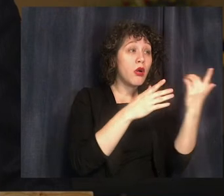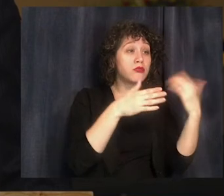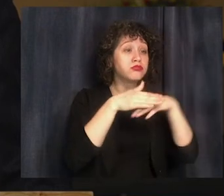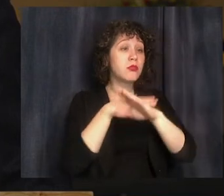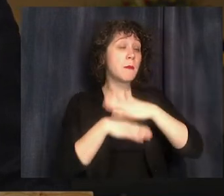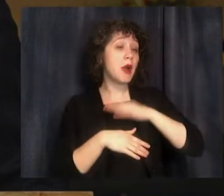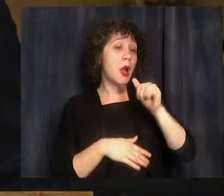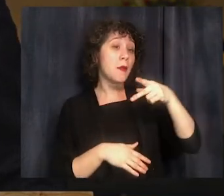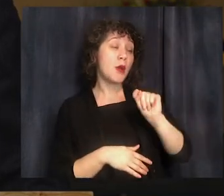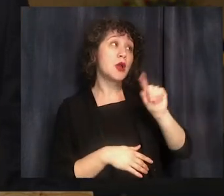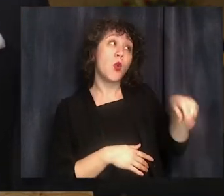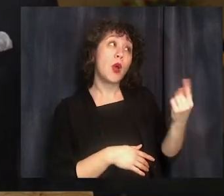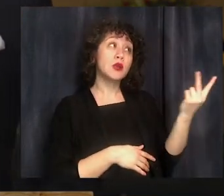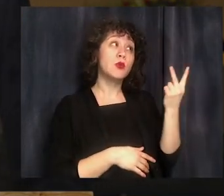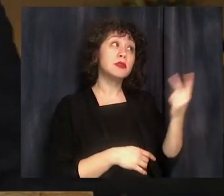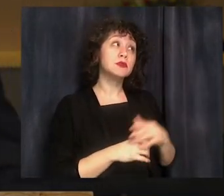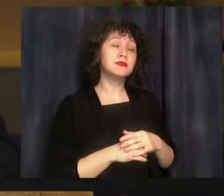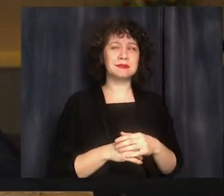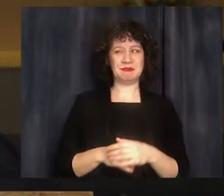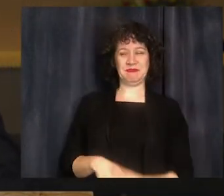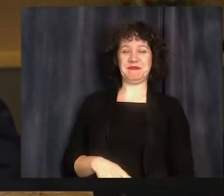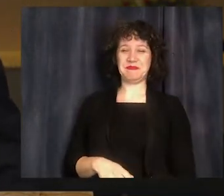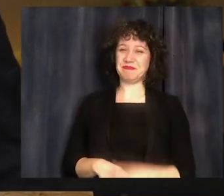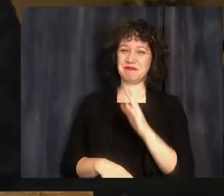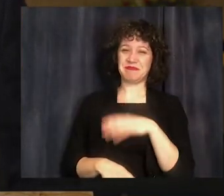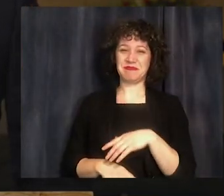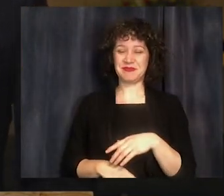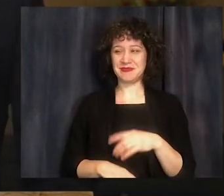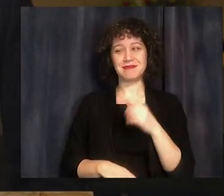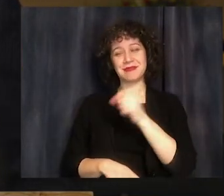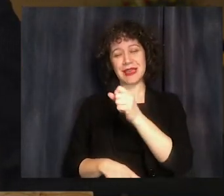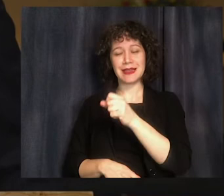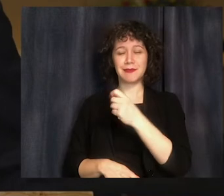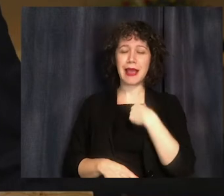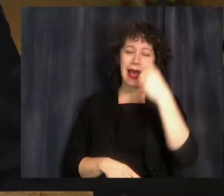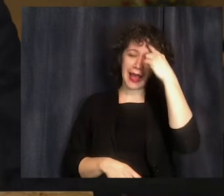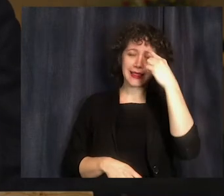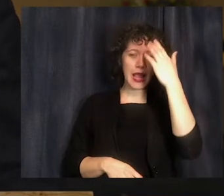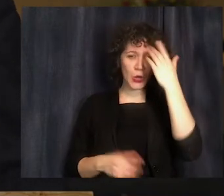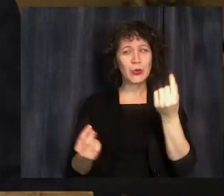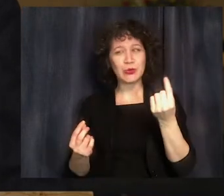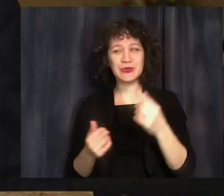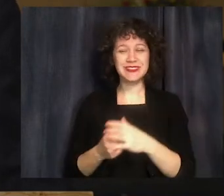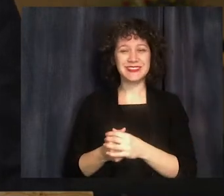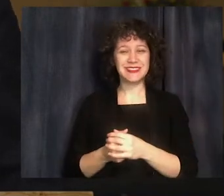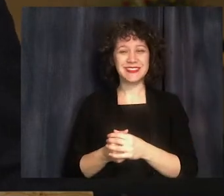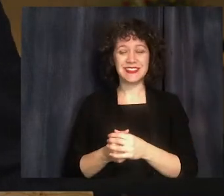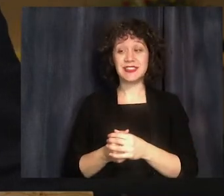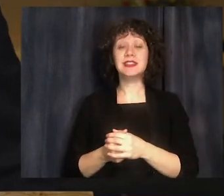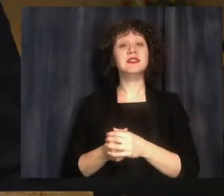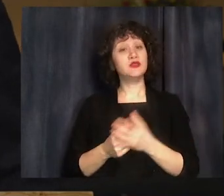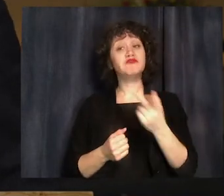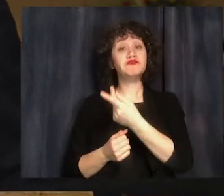my apartment, just the two of us?" So I smiled a little and said, "Yeah, I think I know what to do." So Betty took